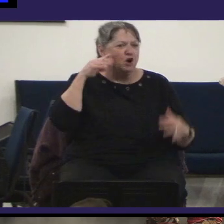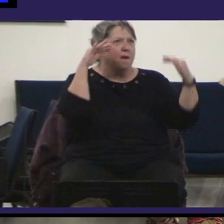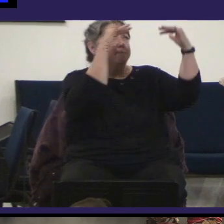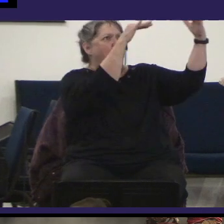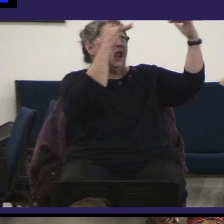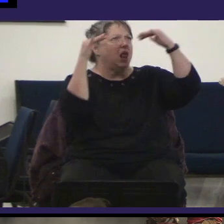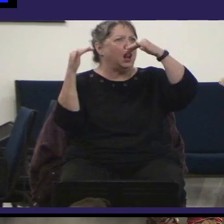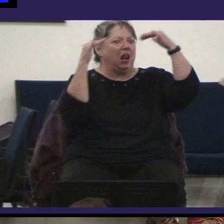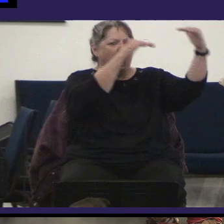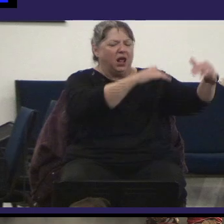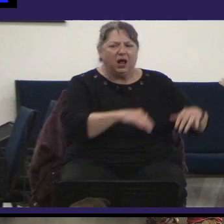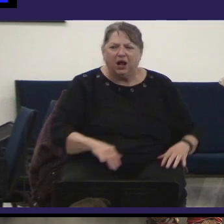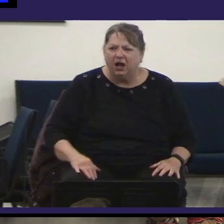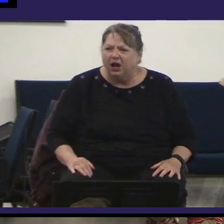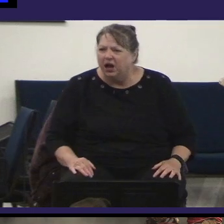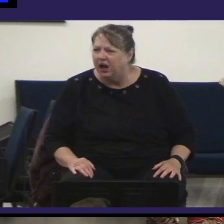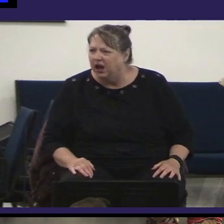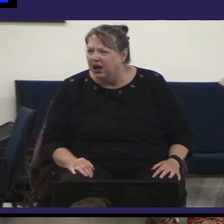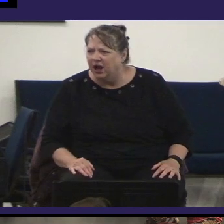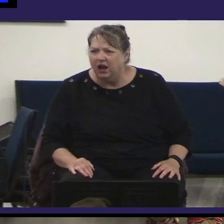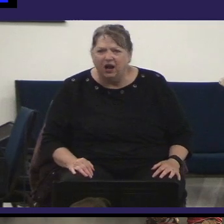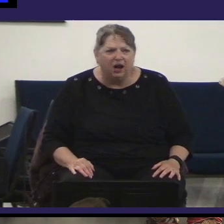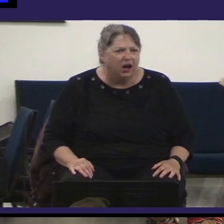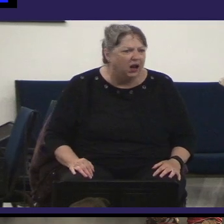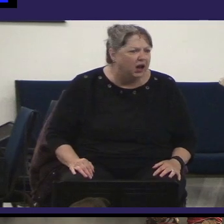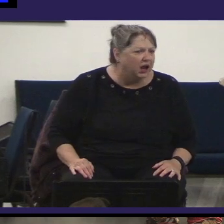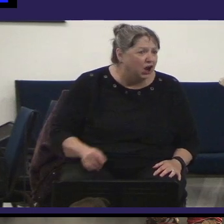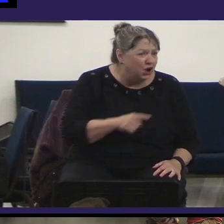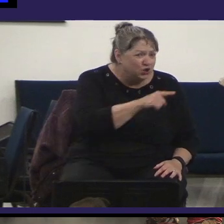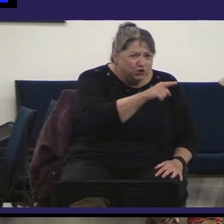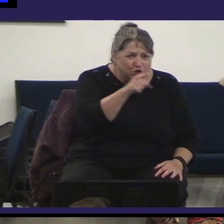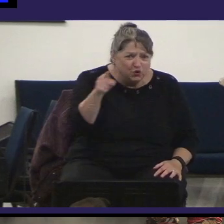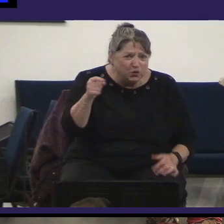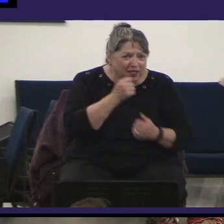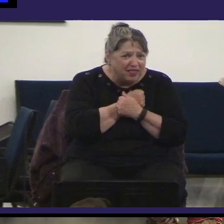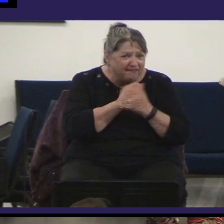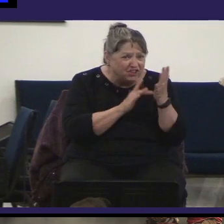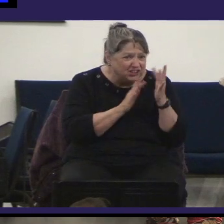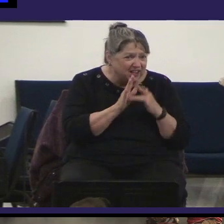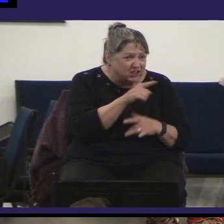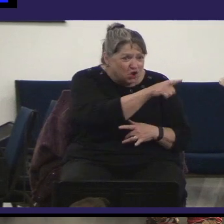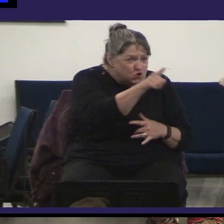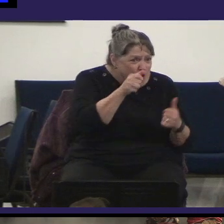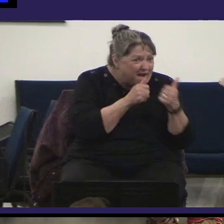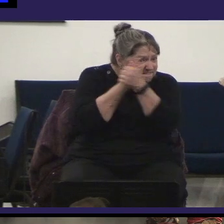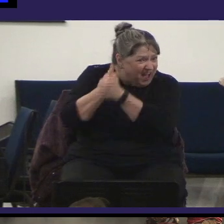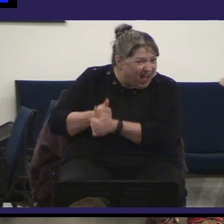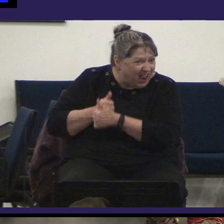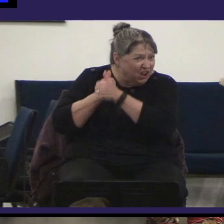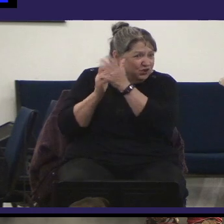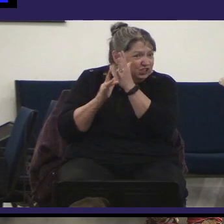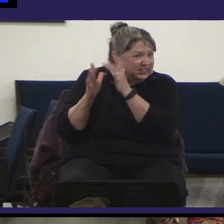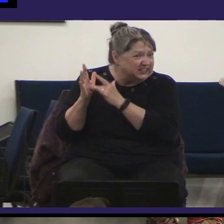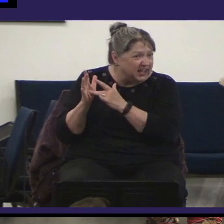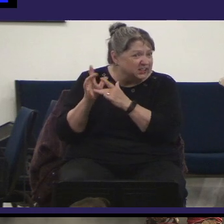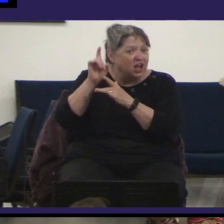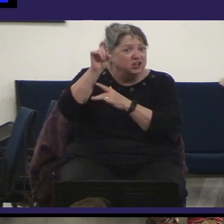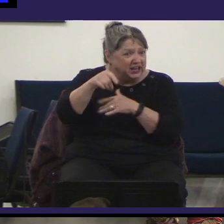no Christian in all the world that should be going through these battles without the armor of God.